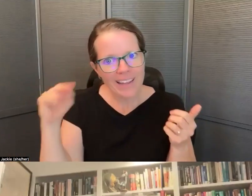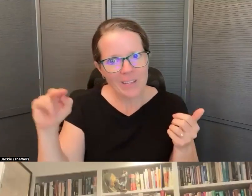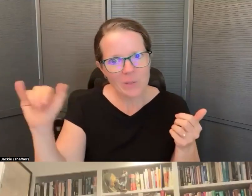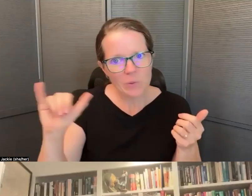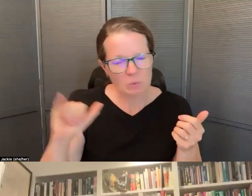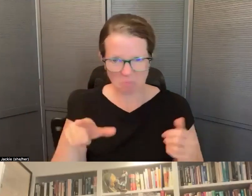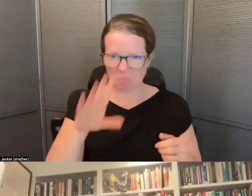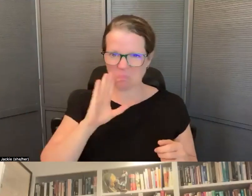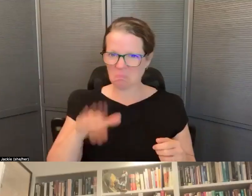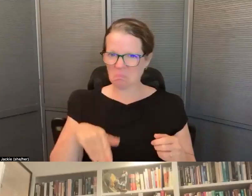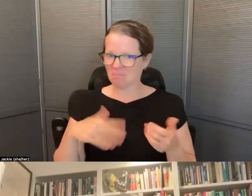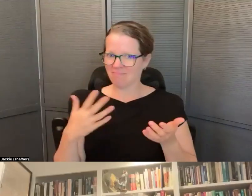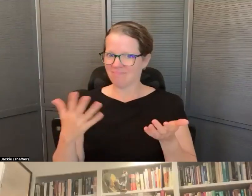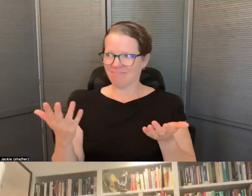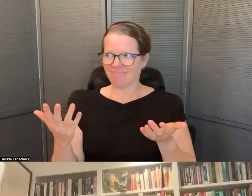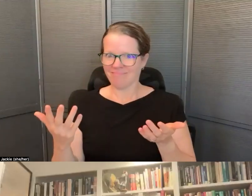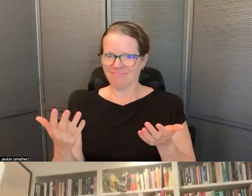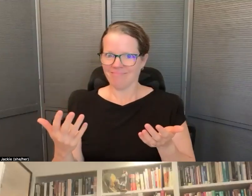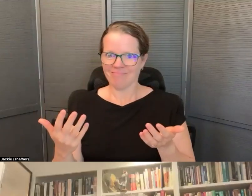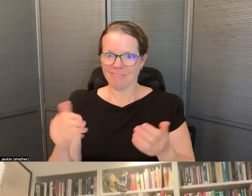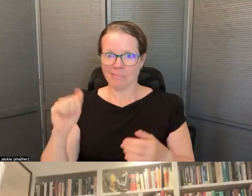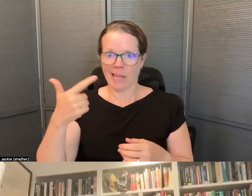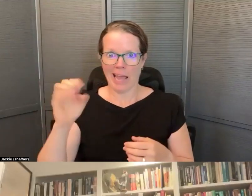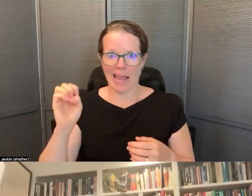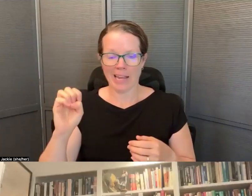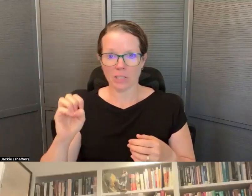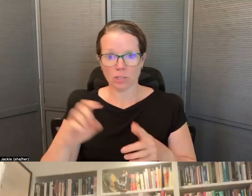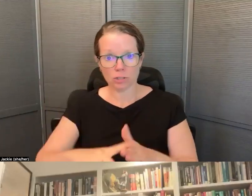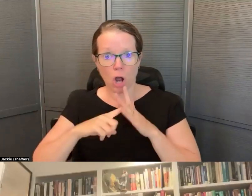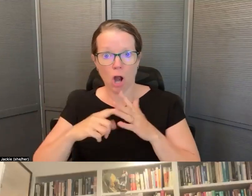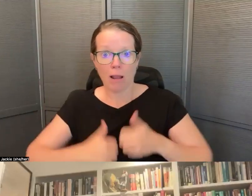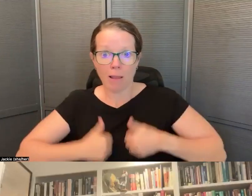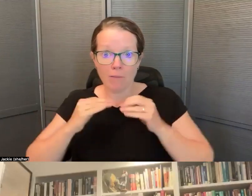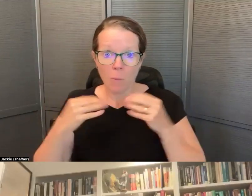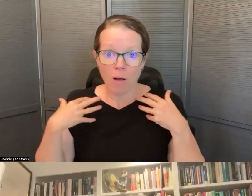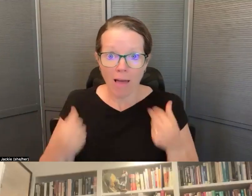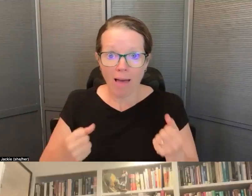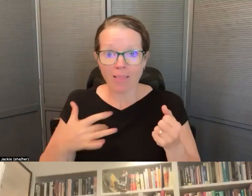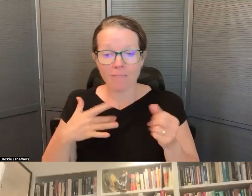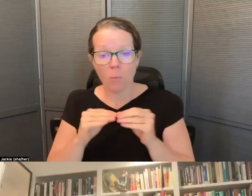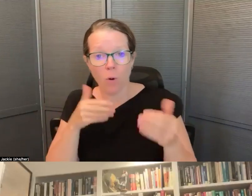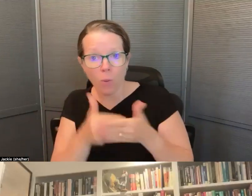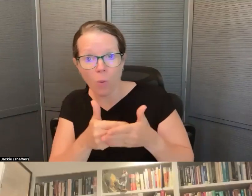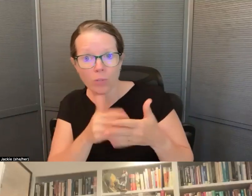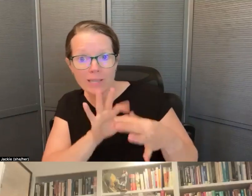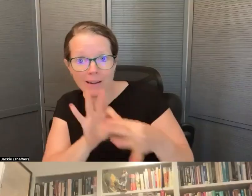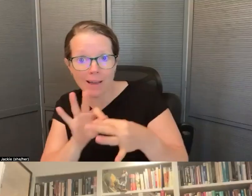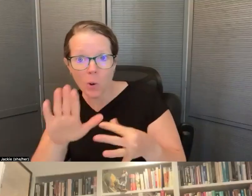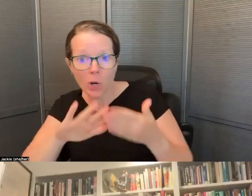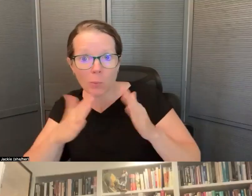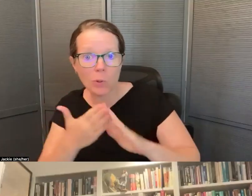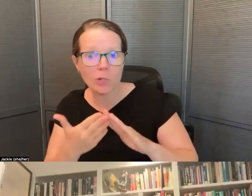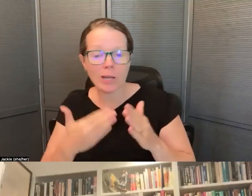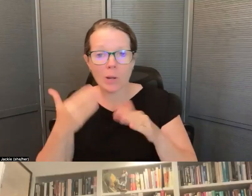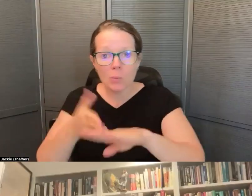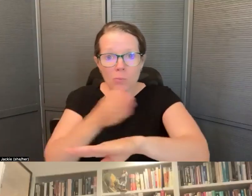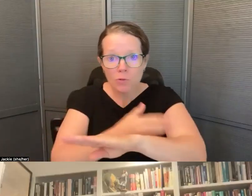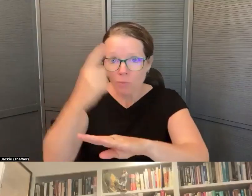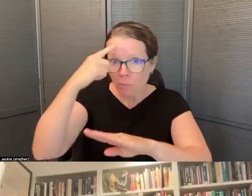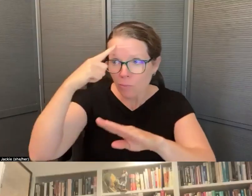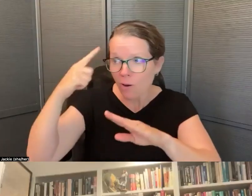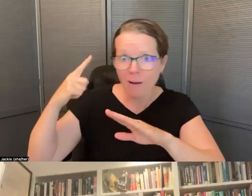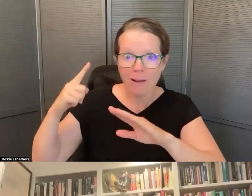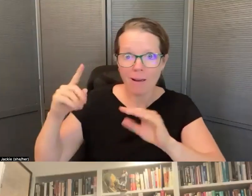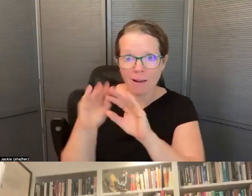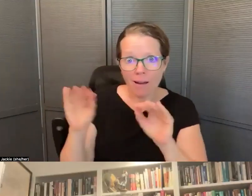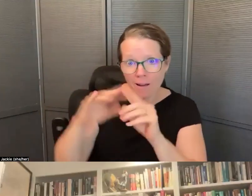begin living a healthier lifestyle, connecting more closely with others in your community, improving your cognitive abilities and the